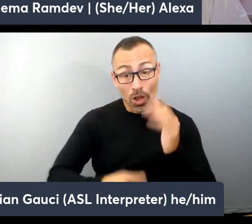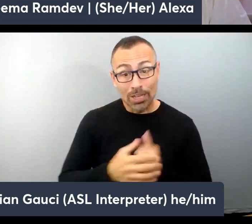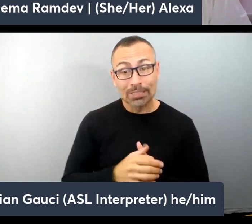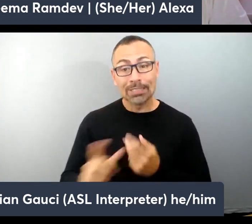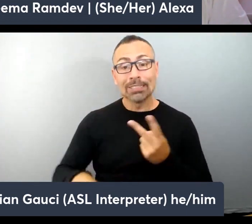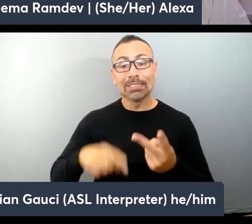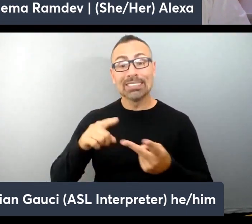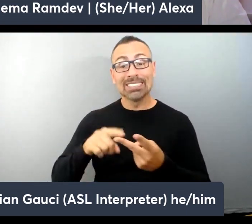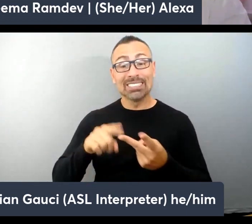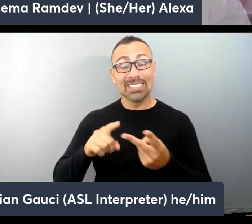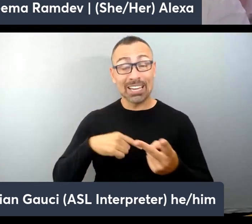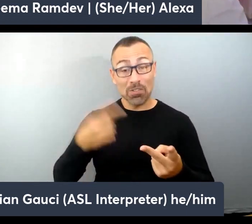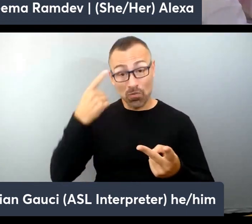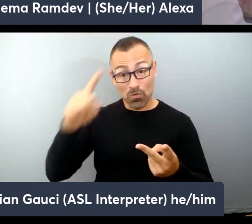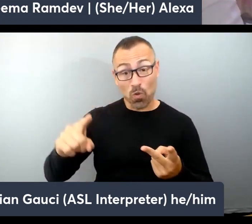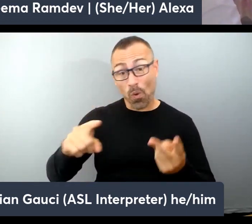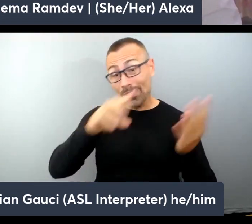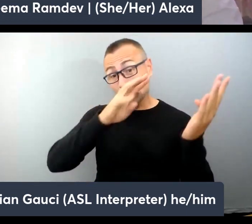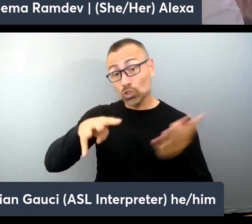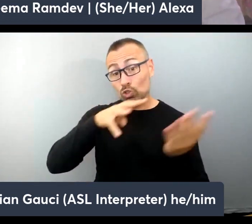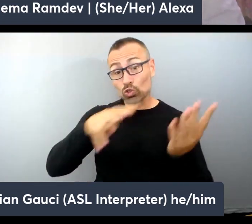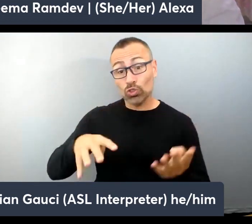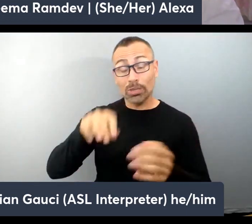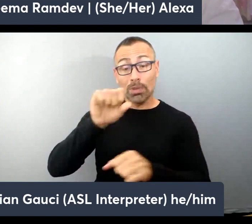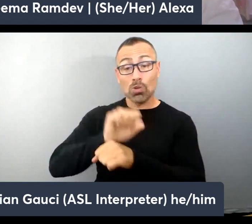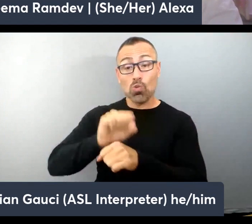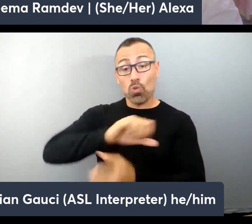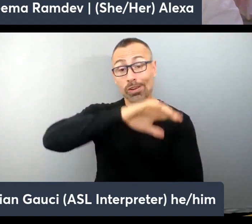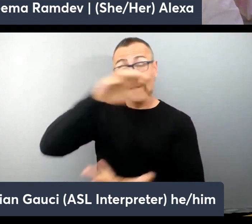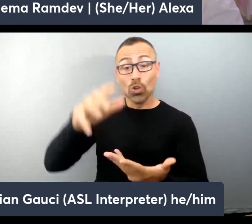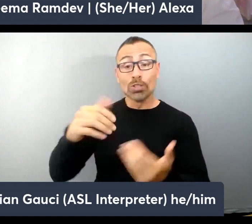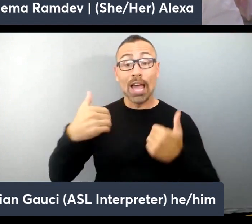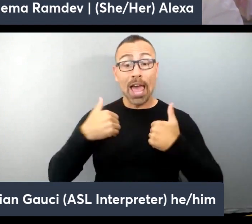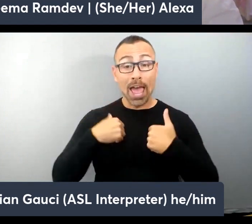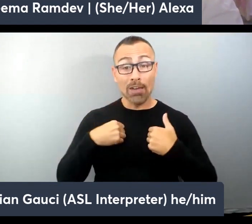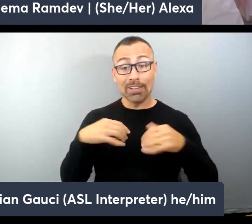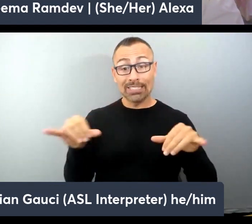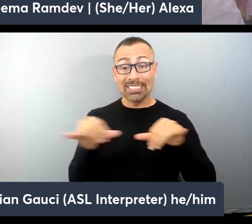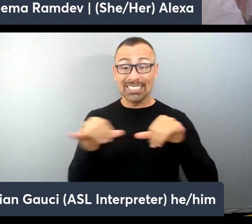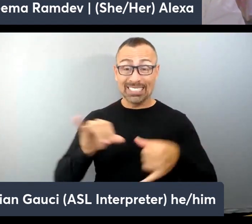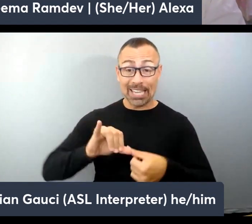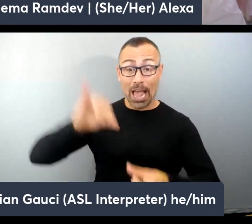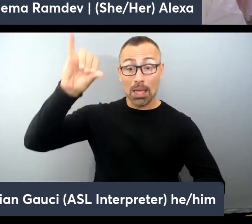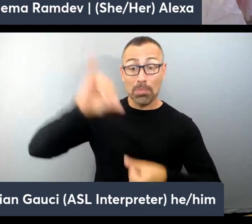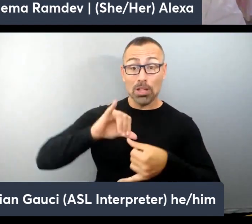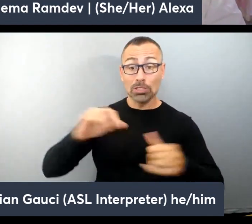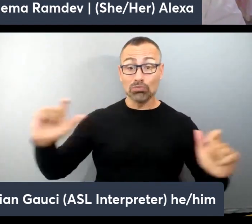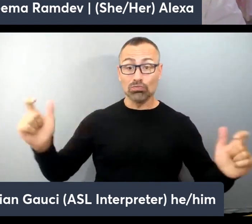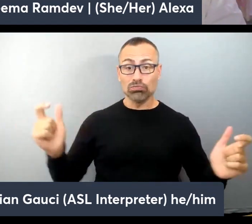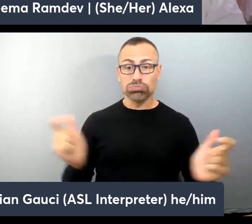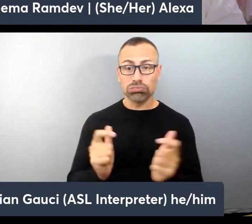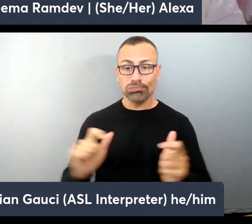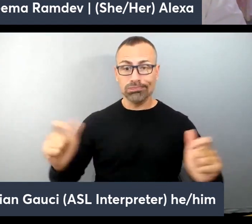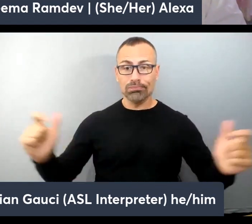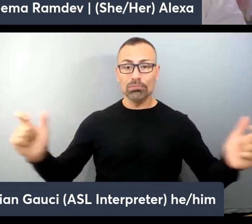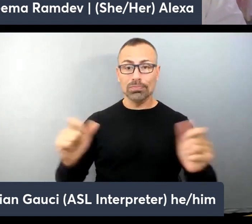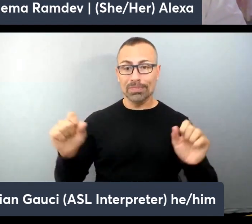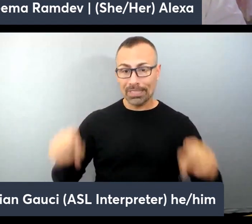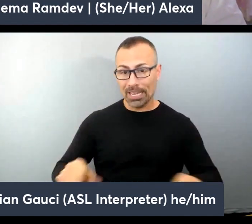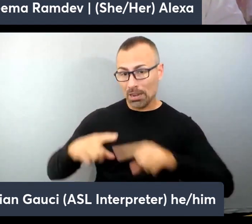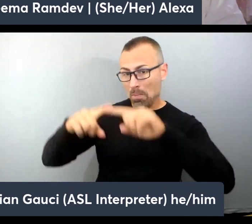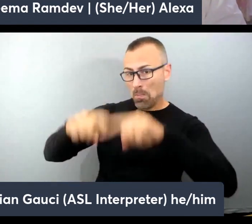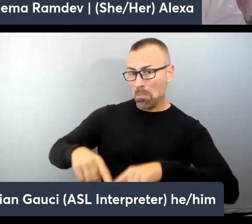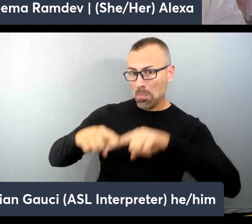workloads, which gives streaming jobs ability to scale up and down based on the load on the streaming source. Scale the resource down when